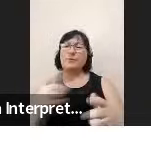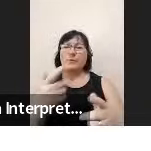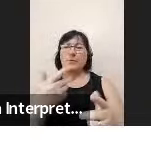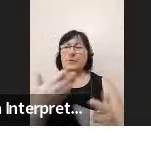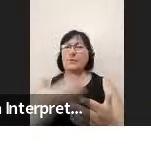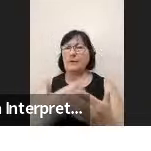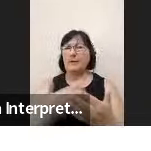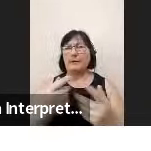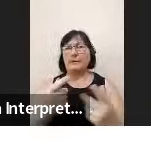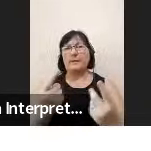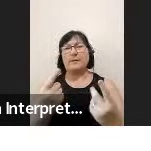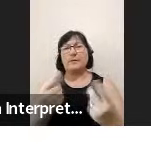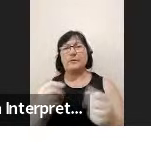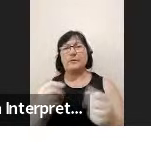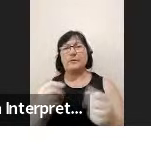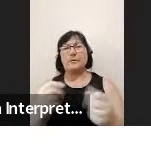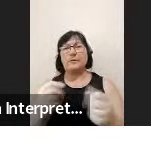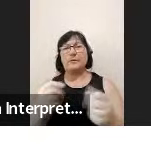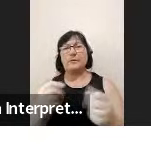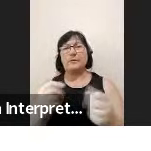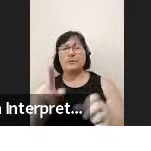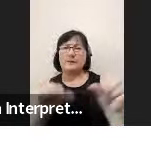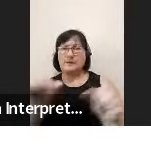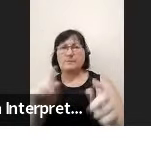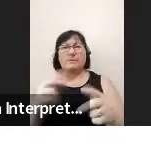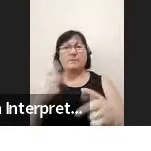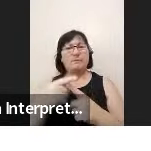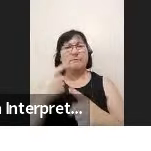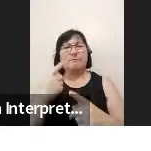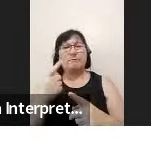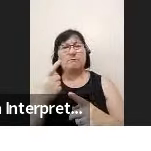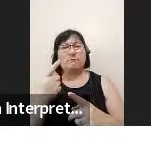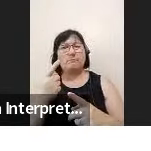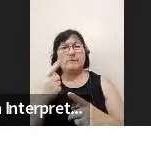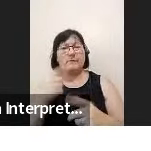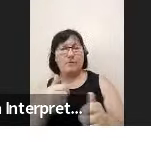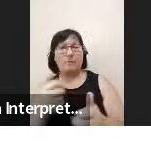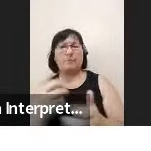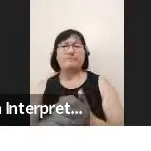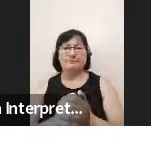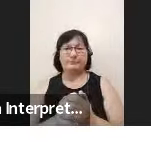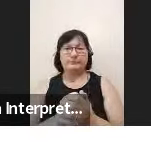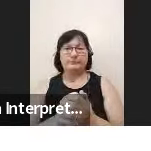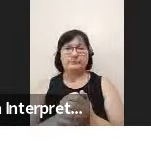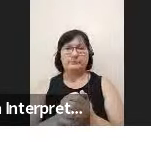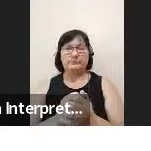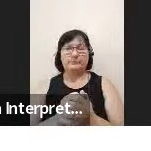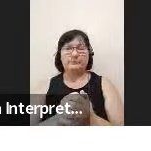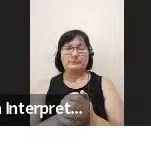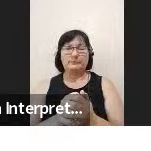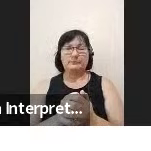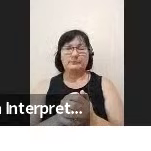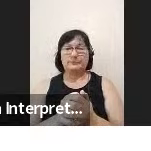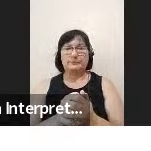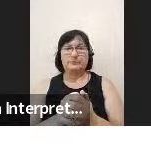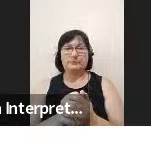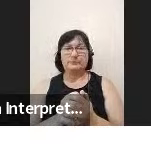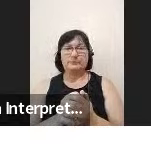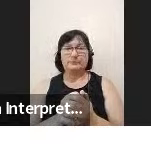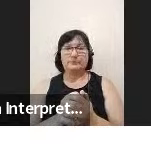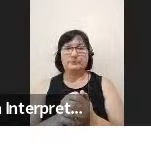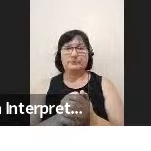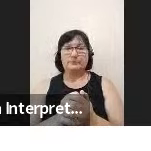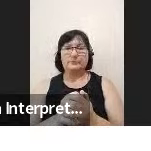have 2 that have made it to the assessment test. You also have to have sufficient financial